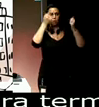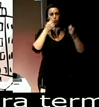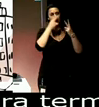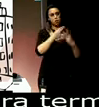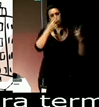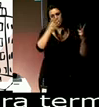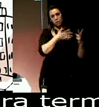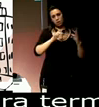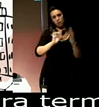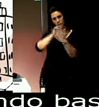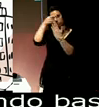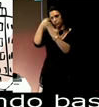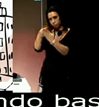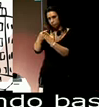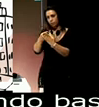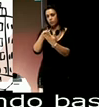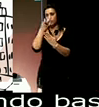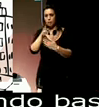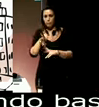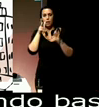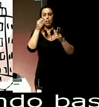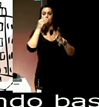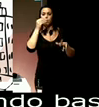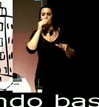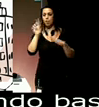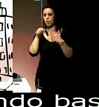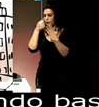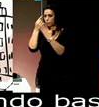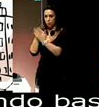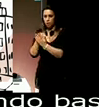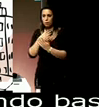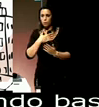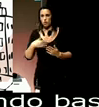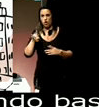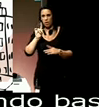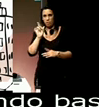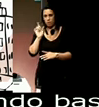public institutions, any tourist